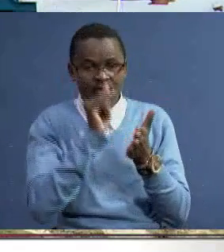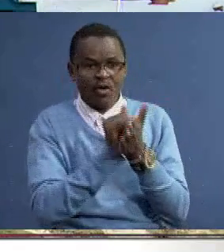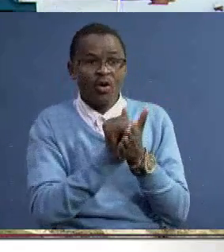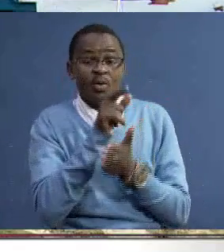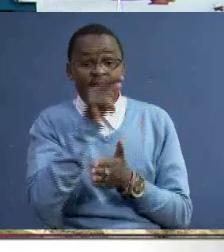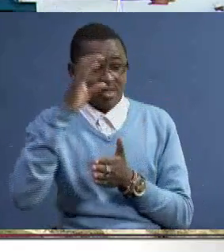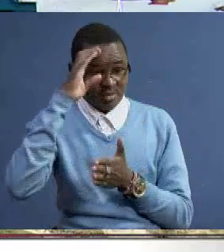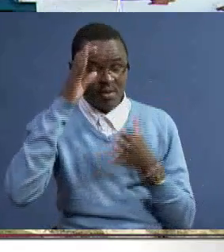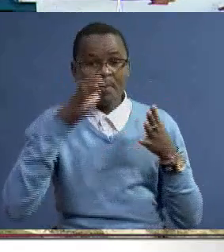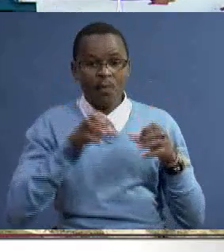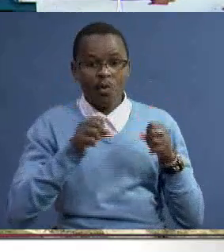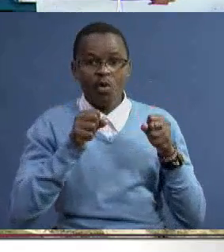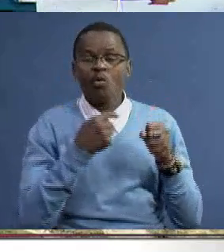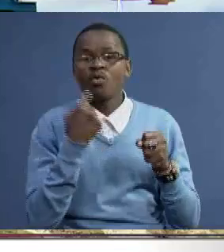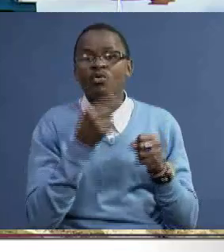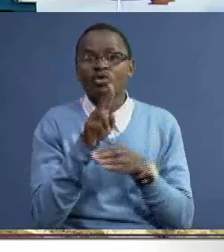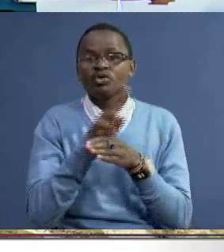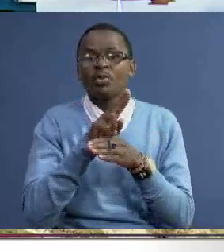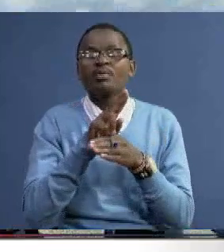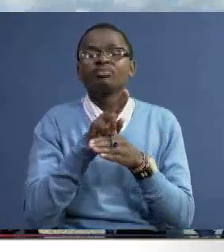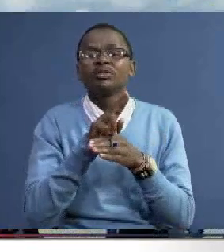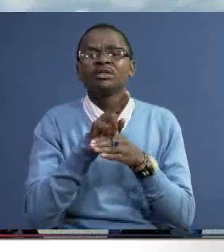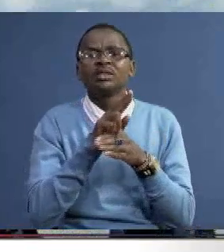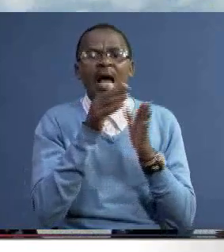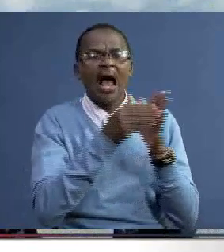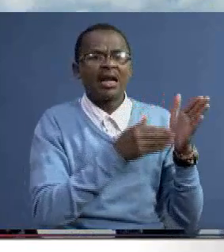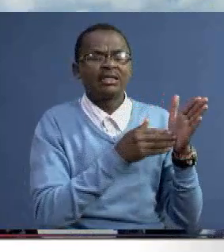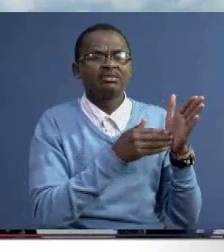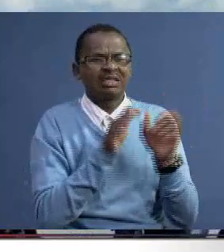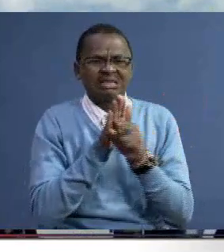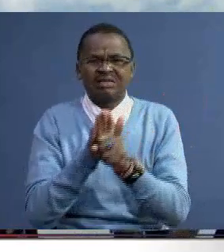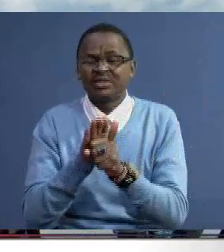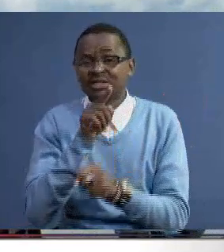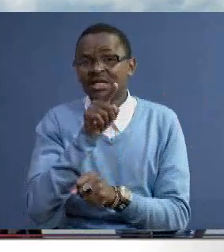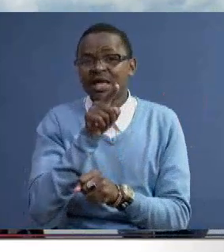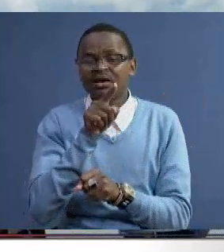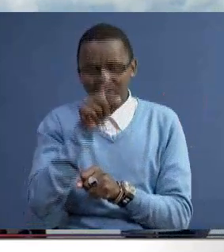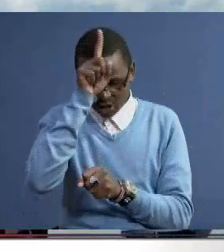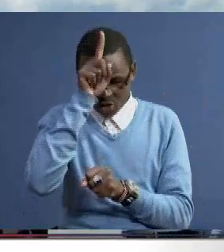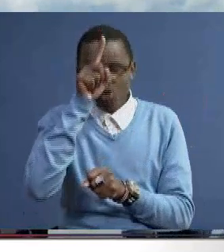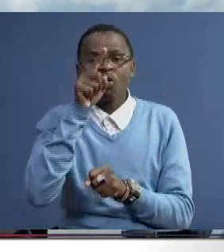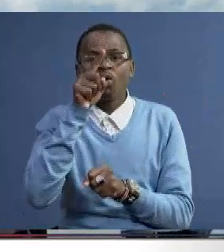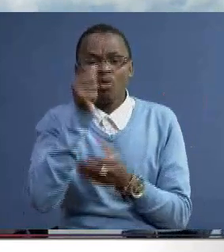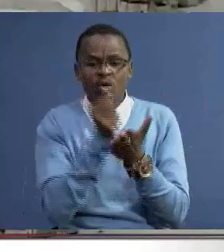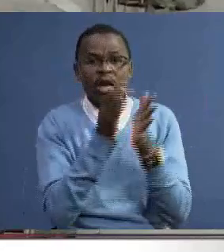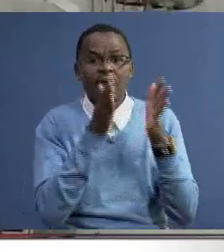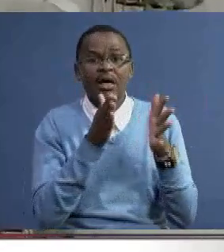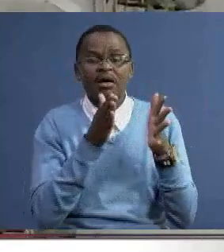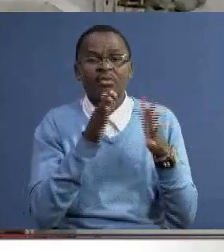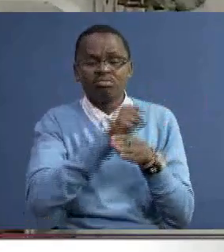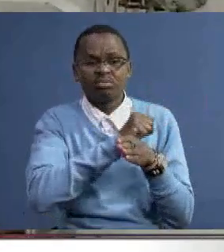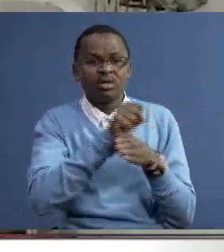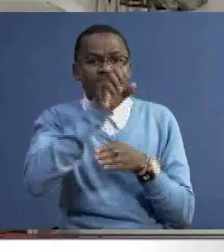propelled by the Chinese bosses were spread on social media, highlighting the brutality meted on local staff at the country's new railway line,